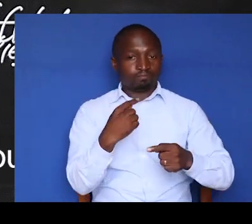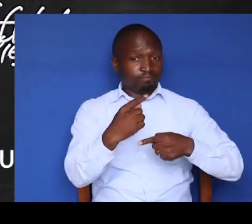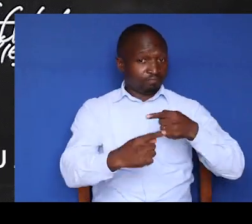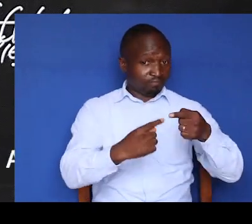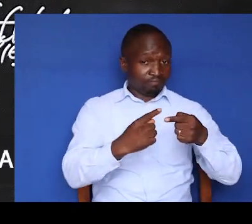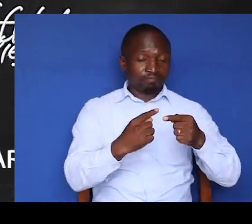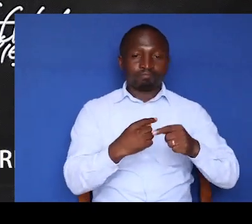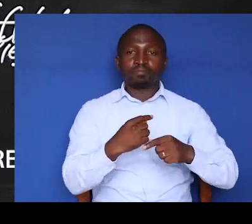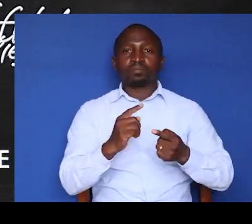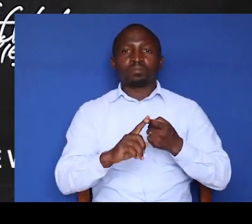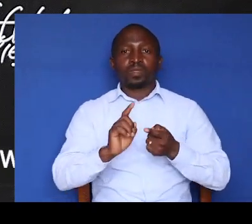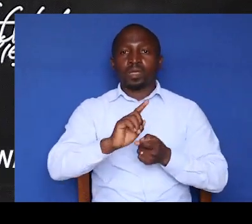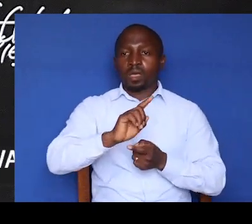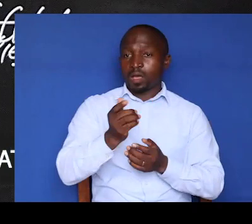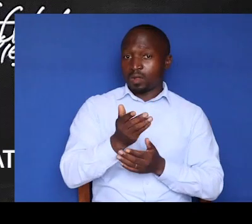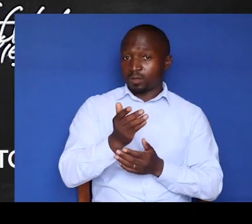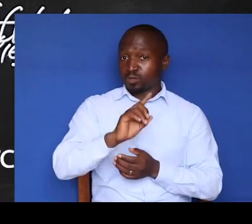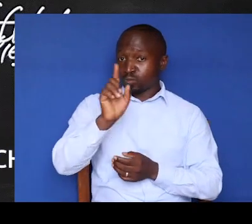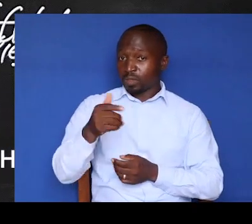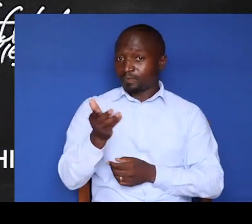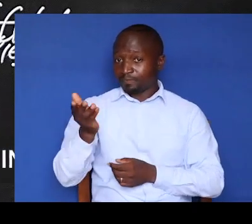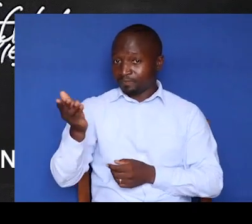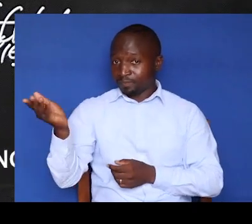to continue with another question.